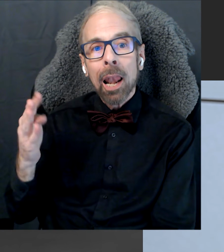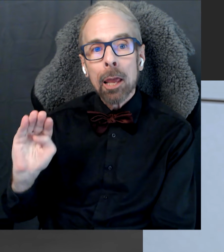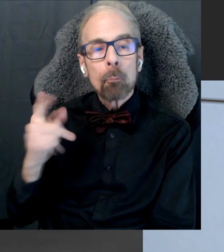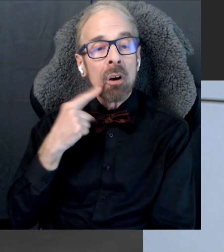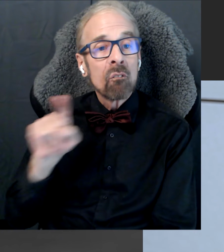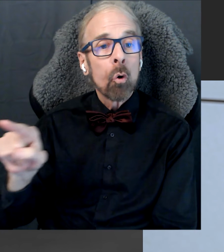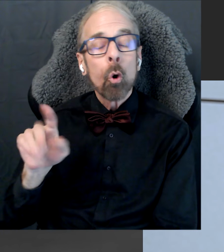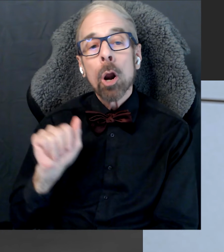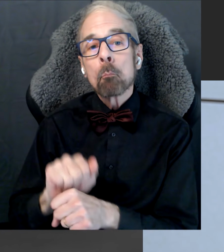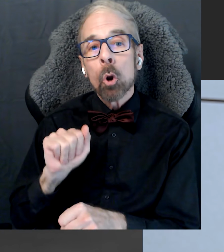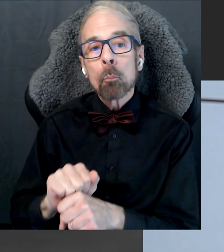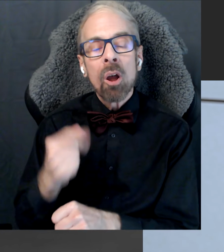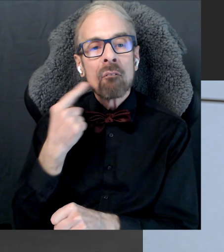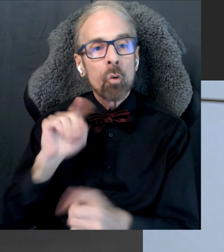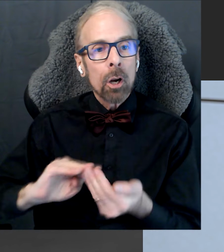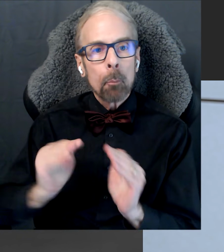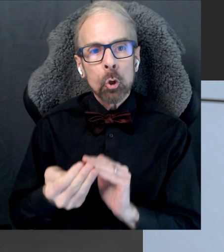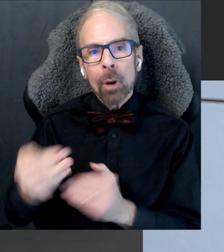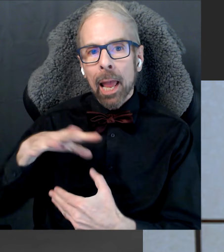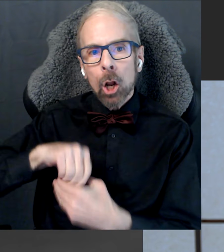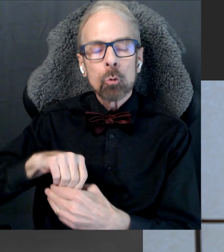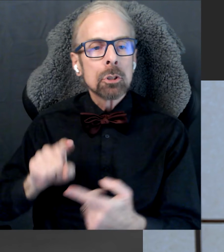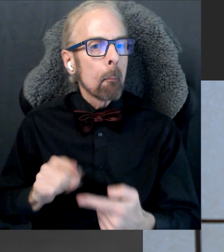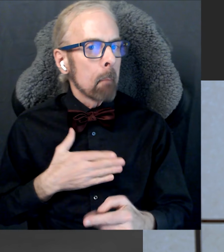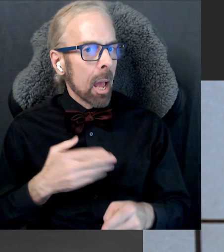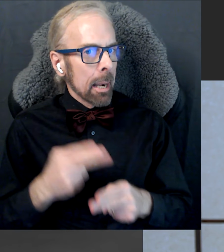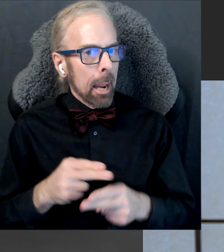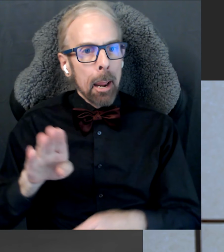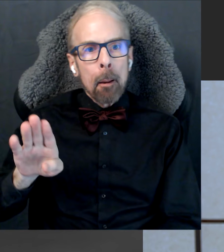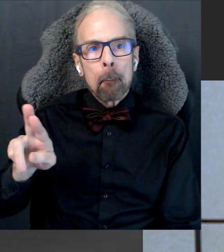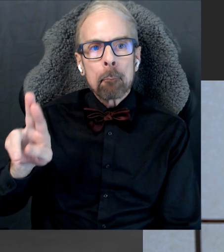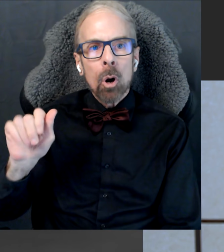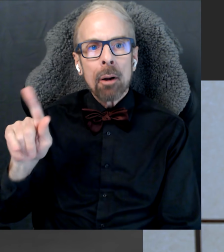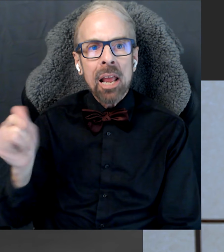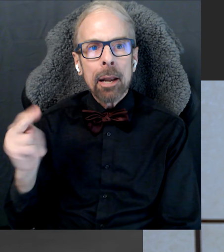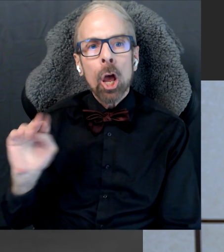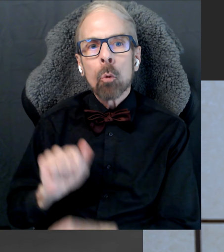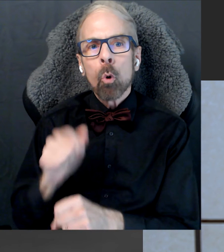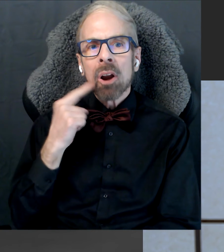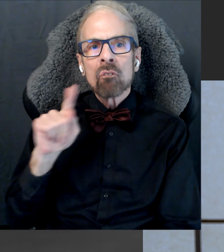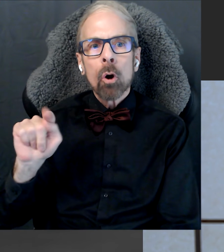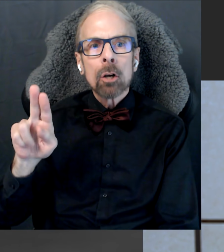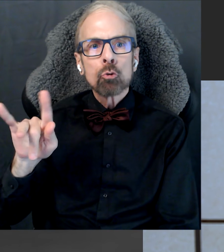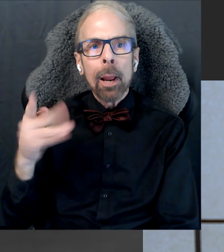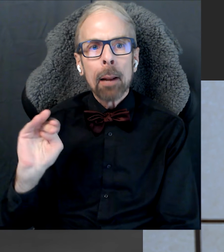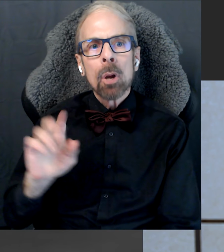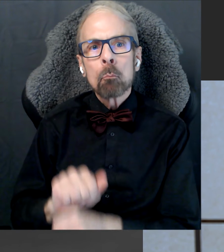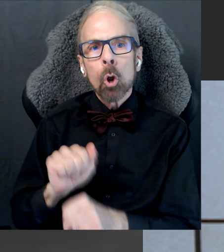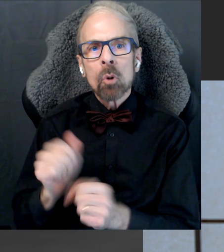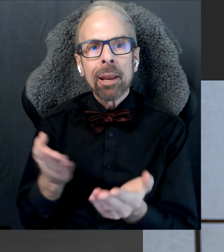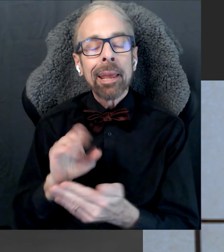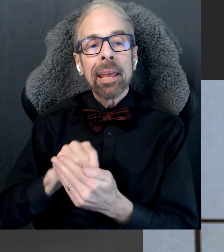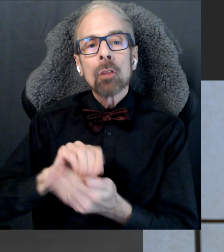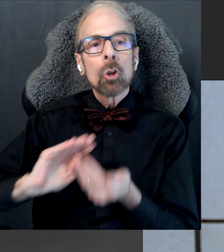for employment and for community inclusion. My name is Brandon, and I work for Trillium Employment Services in the Community